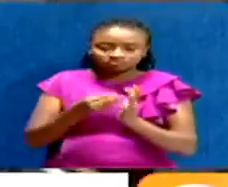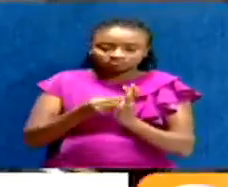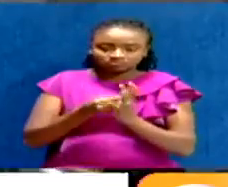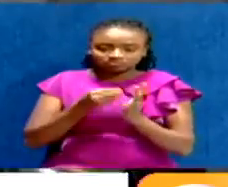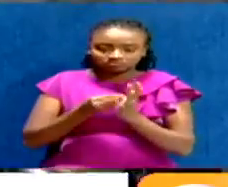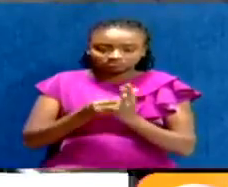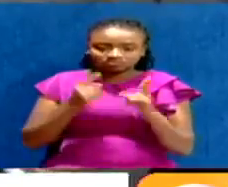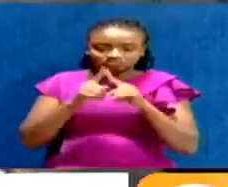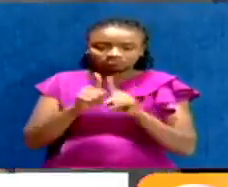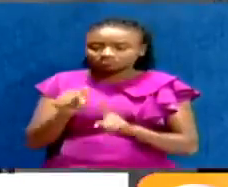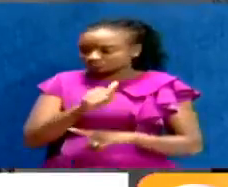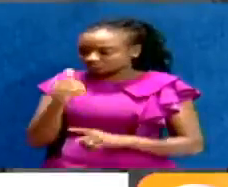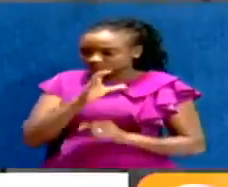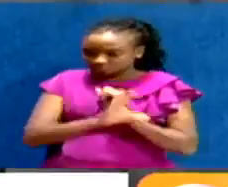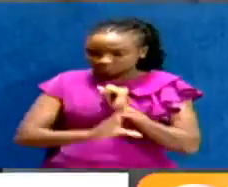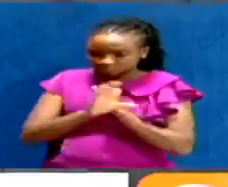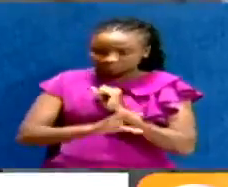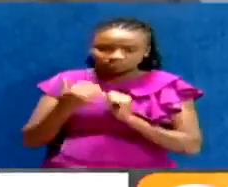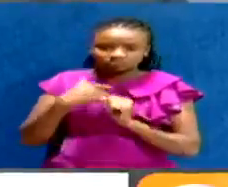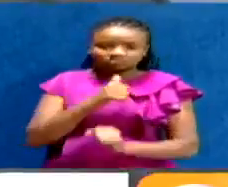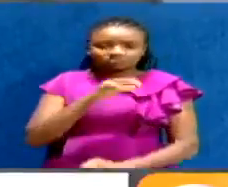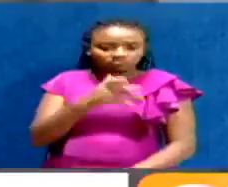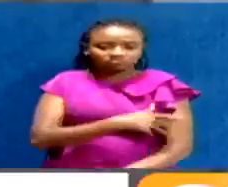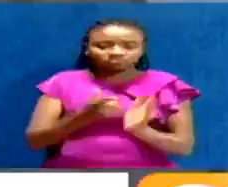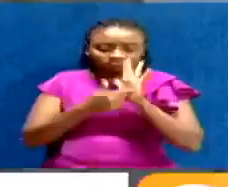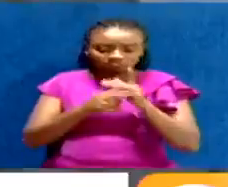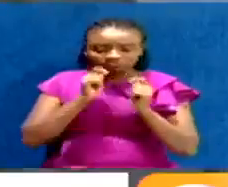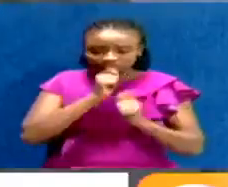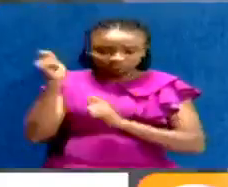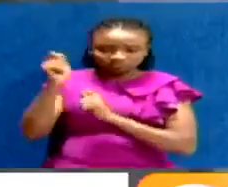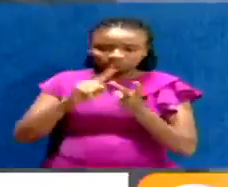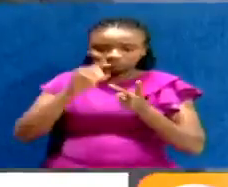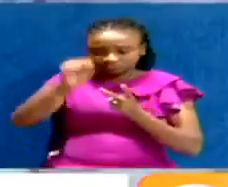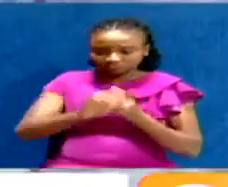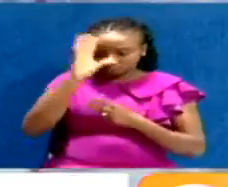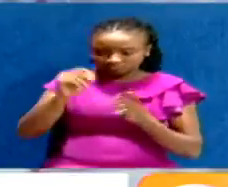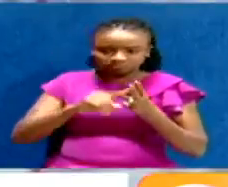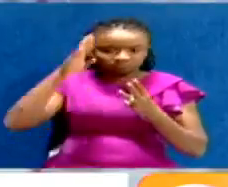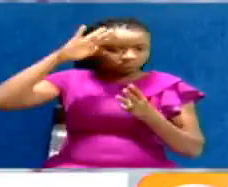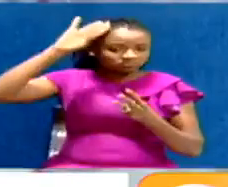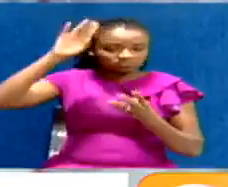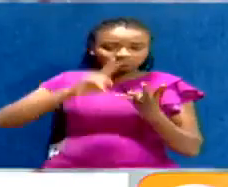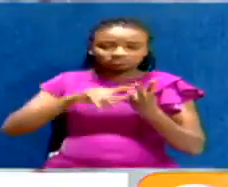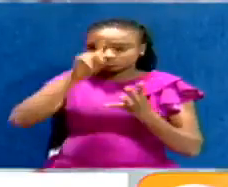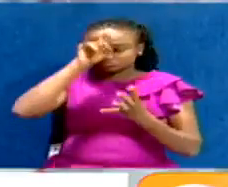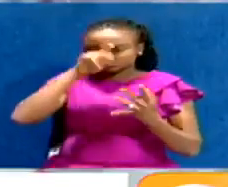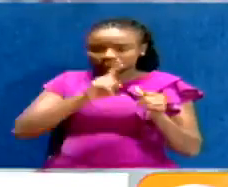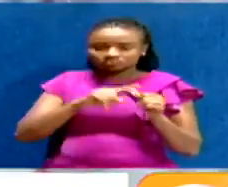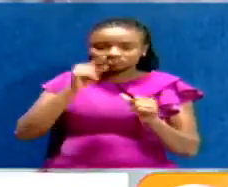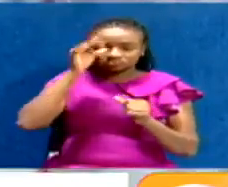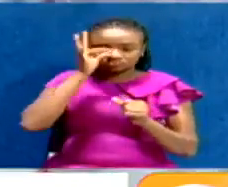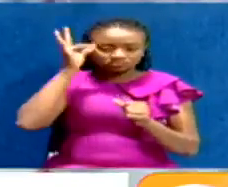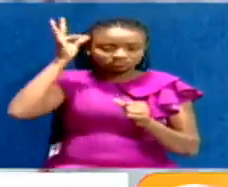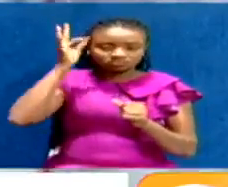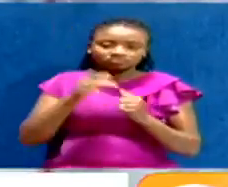in countries already with existing capacity: Senegal, South Africa, Morocco, Egypt, Tunisia, Ghana and